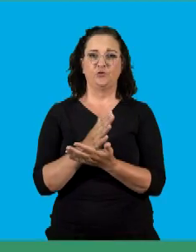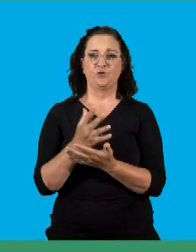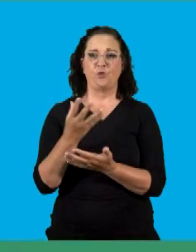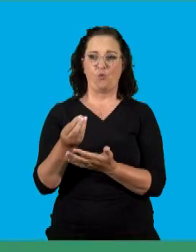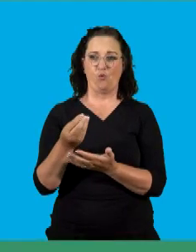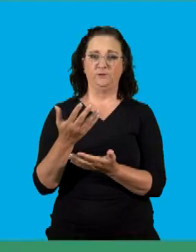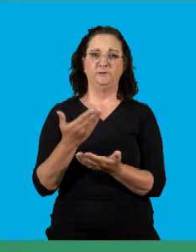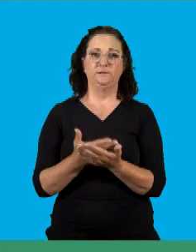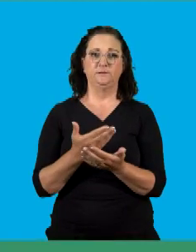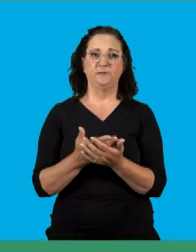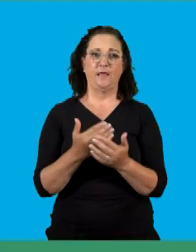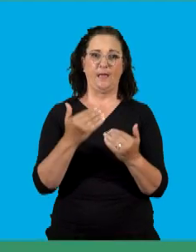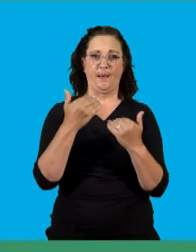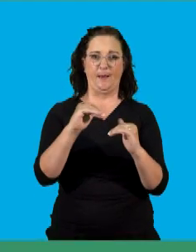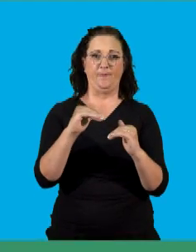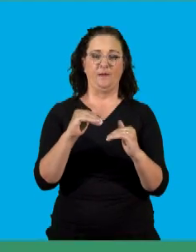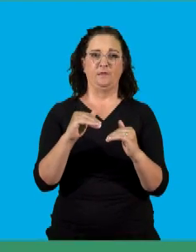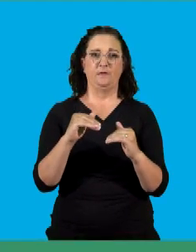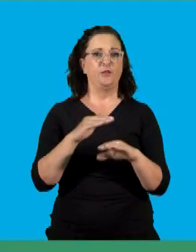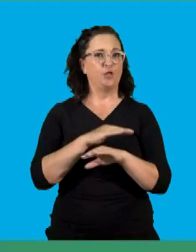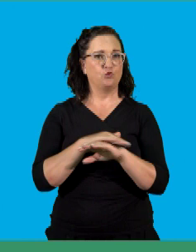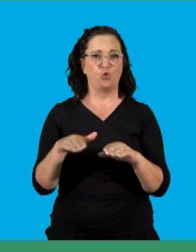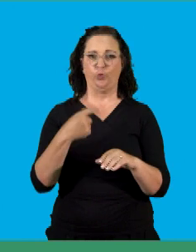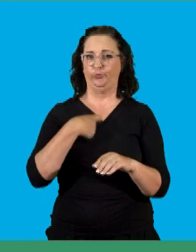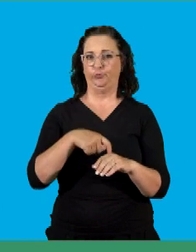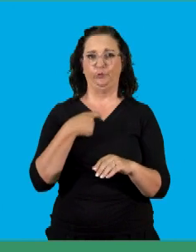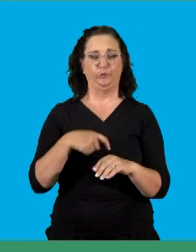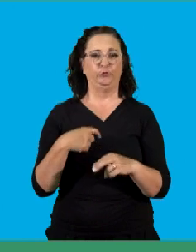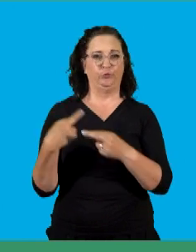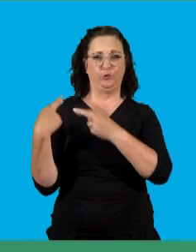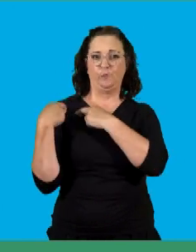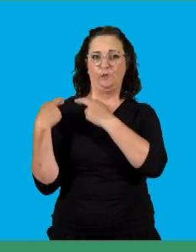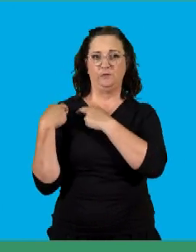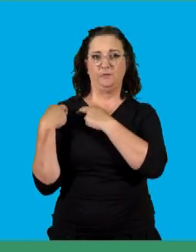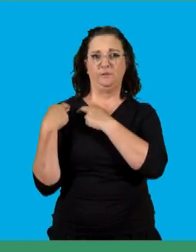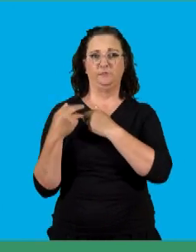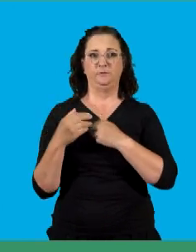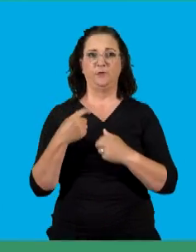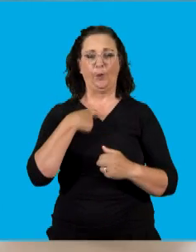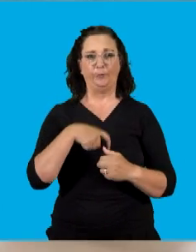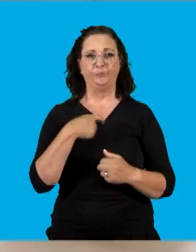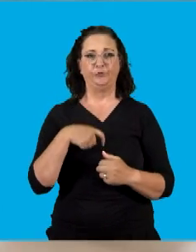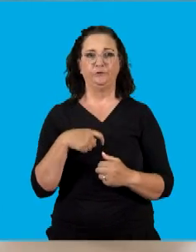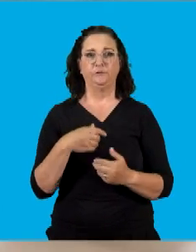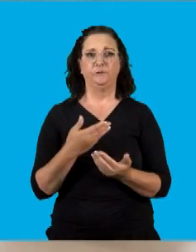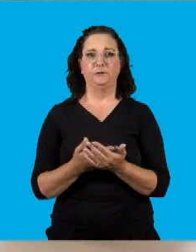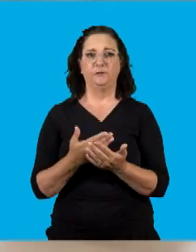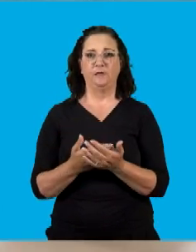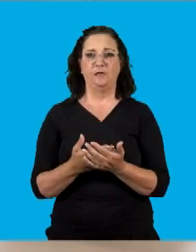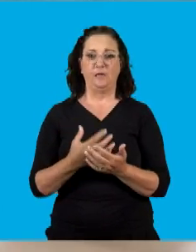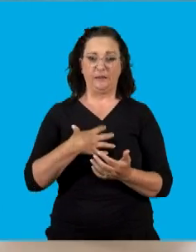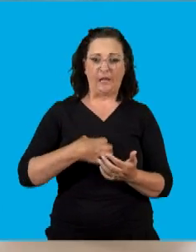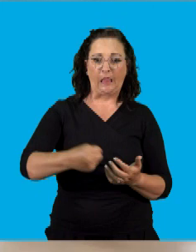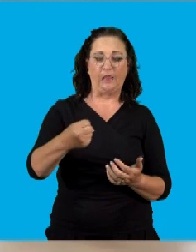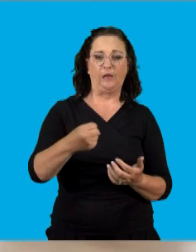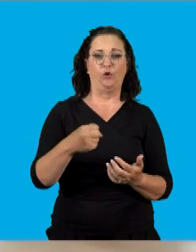Shareholders have limited liability and are not personally liable for the debts of the business, meaning personal assets of the